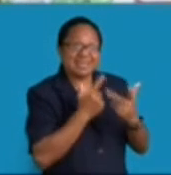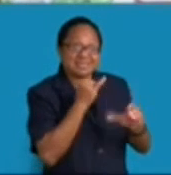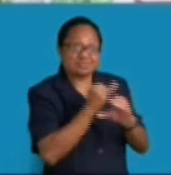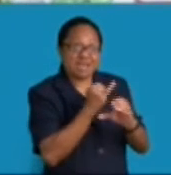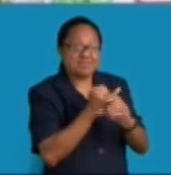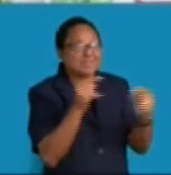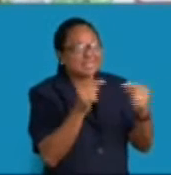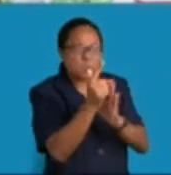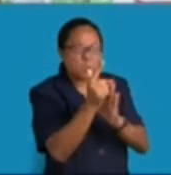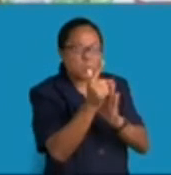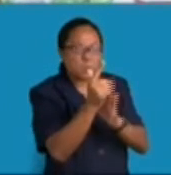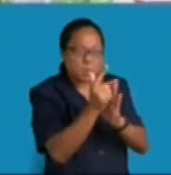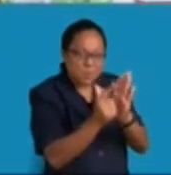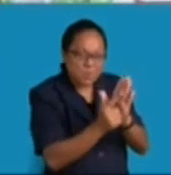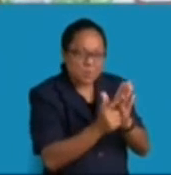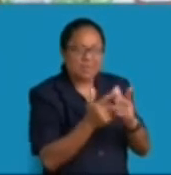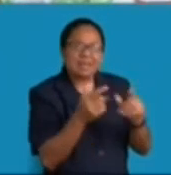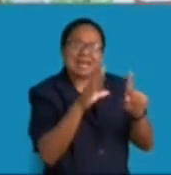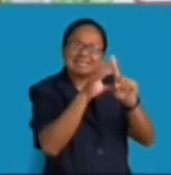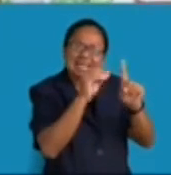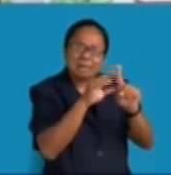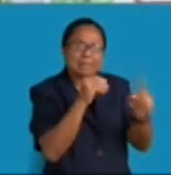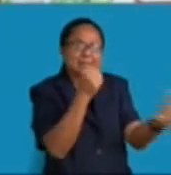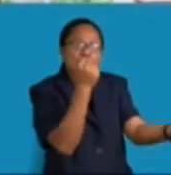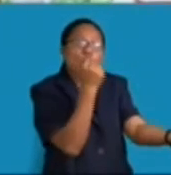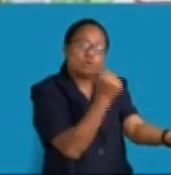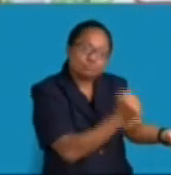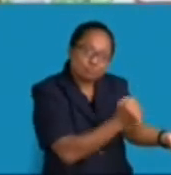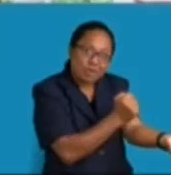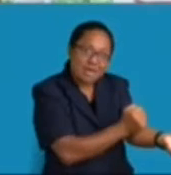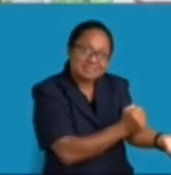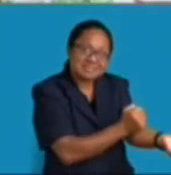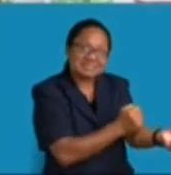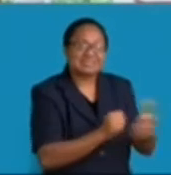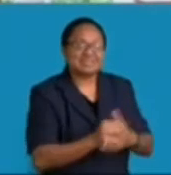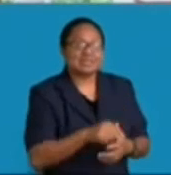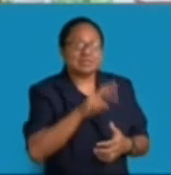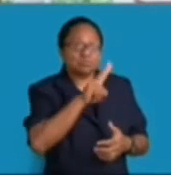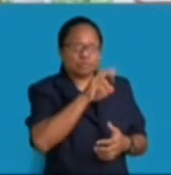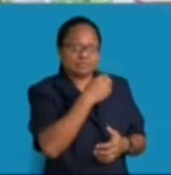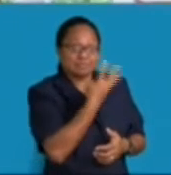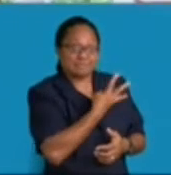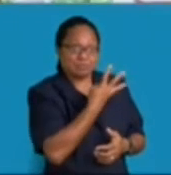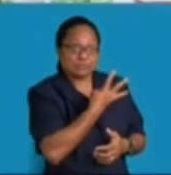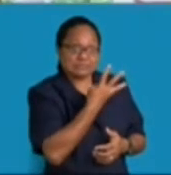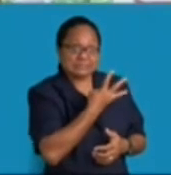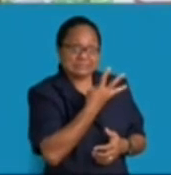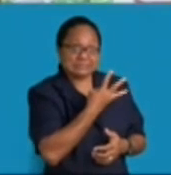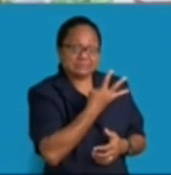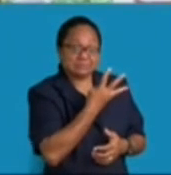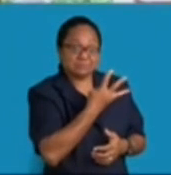decree, which includes drugs, Madam Speaker, in 2014,